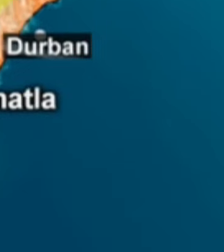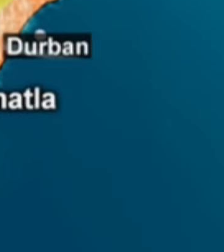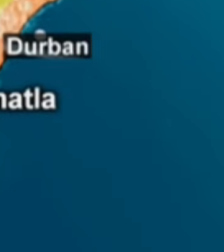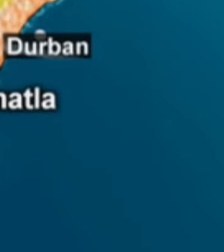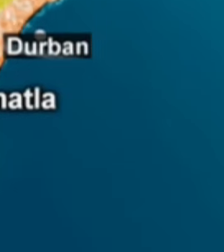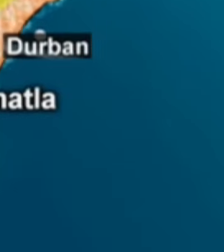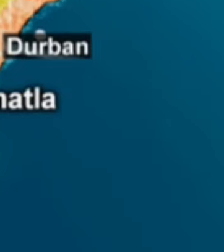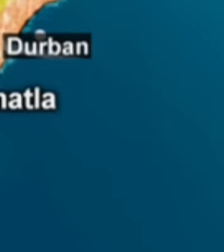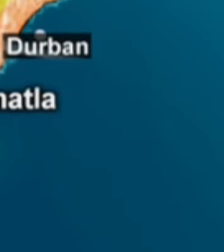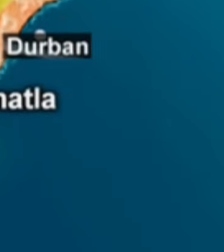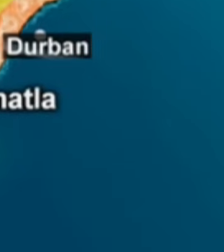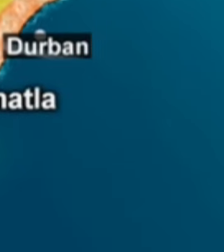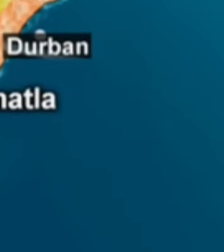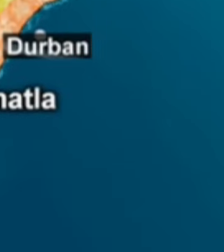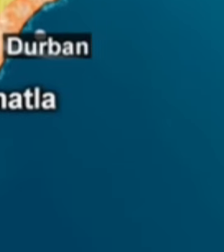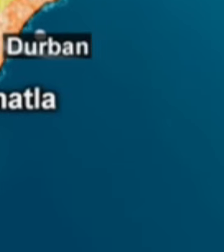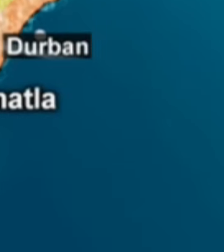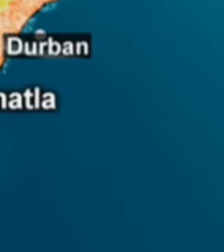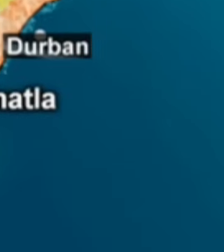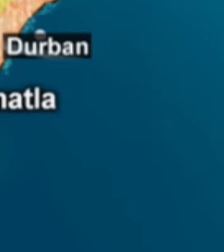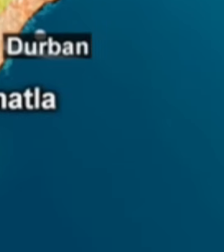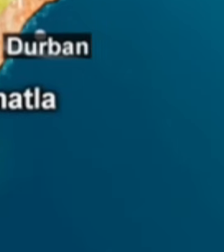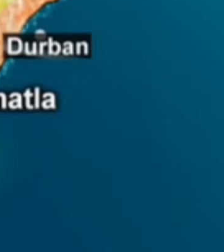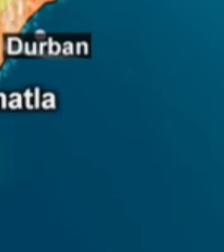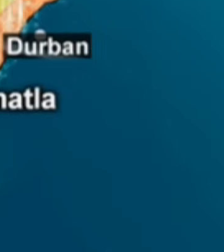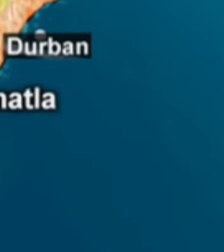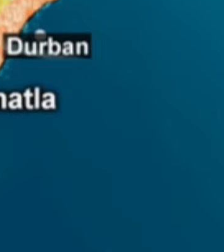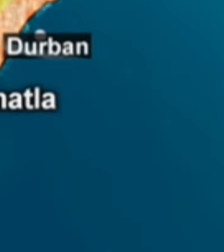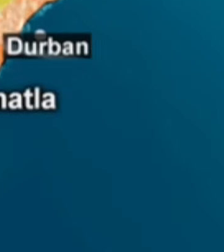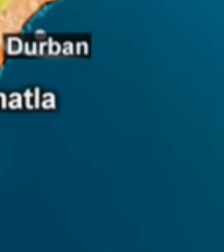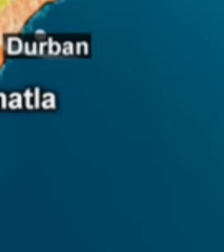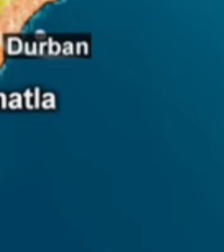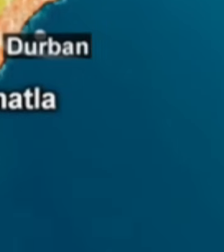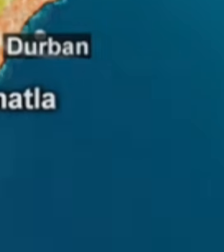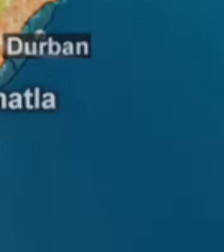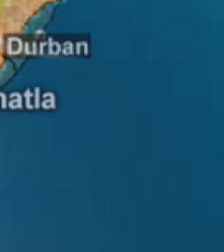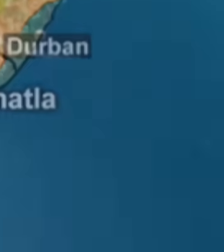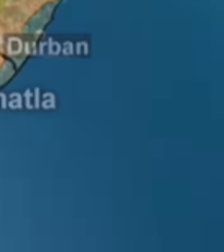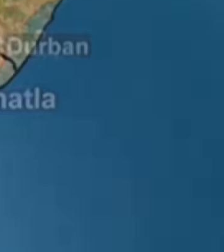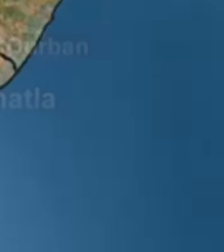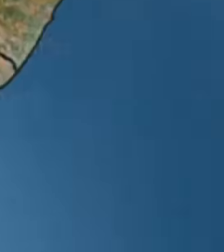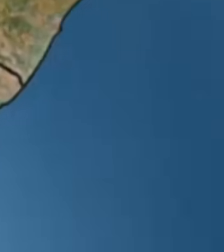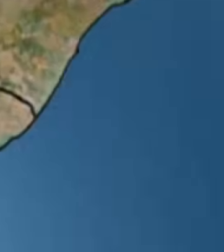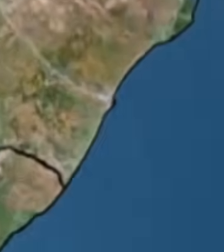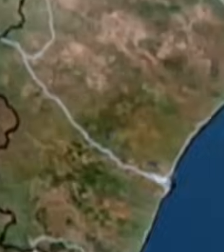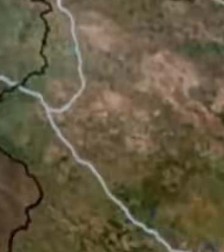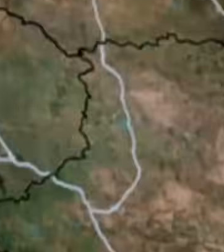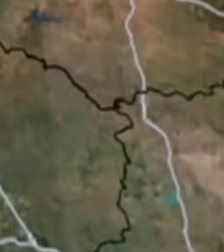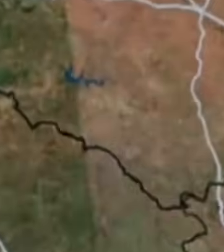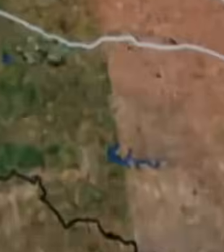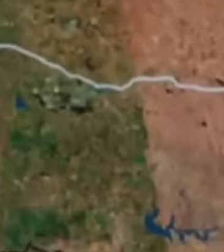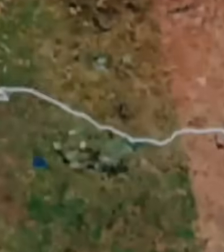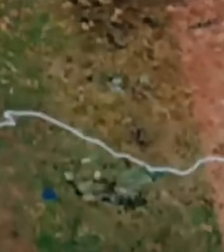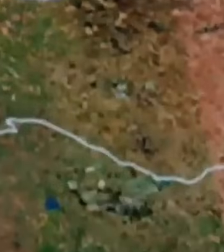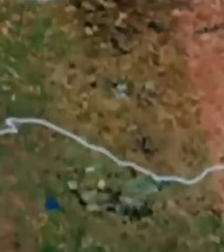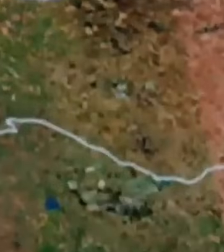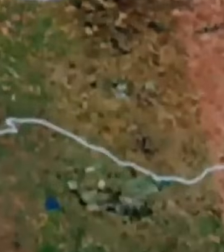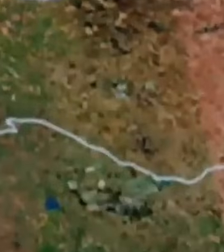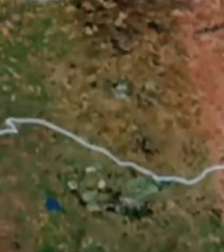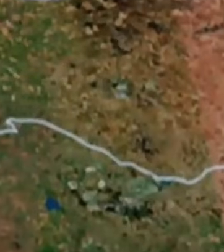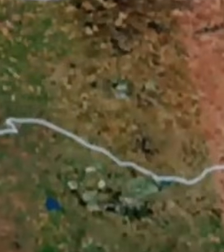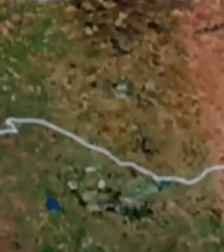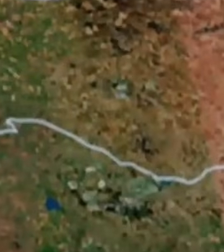ana a haisale ho tloa jwalo ka thekong tla fitla hona ka hare ho qabega re shebile hona ka kapa bophirima jwalo ka Kapa Leboya ho tla hlofoka moya o sokole motshosolo ho oma o